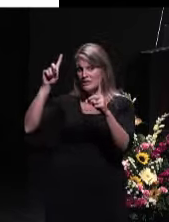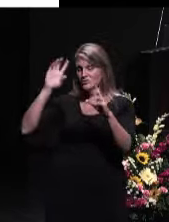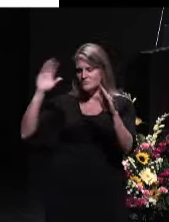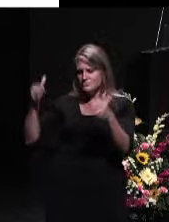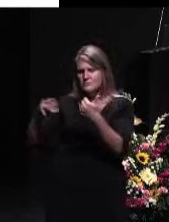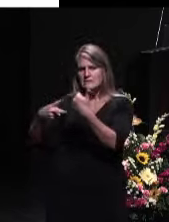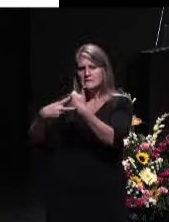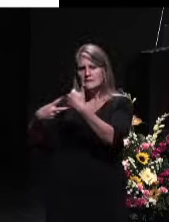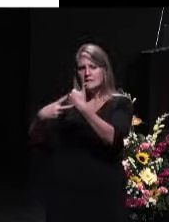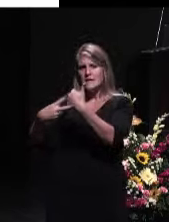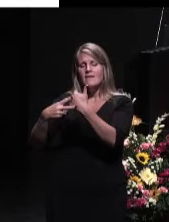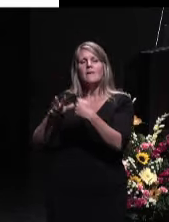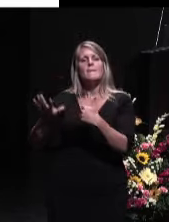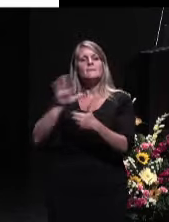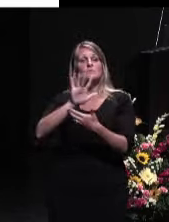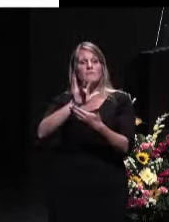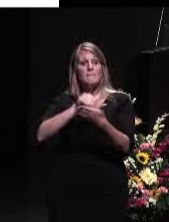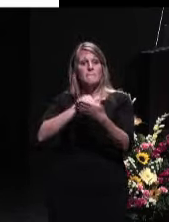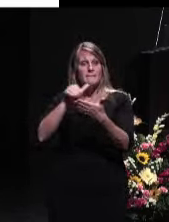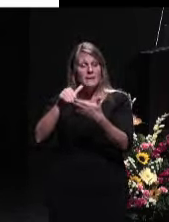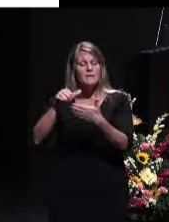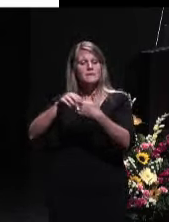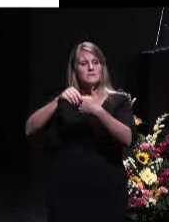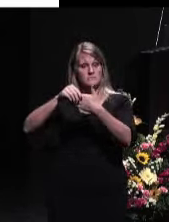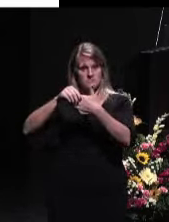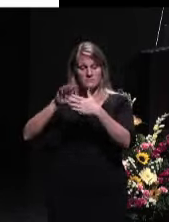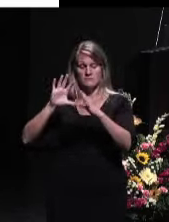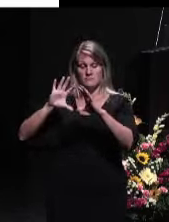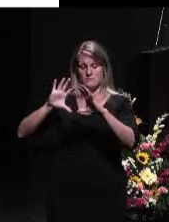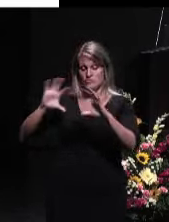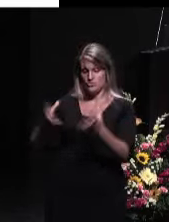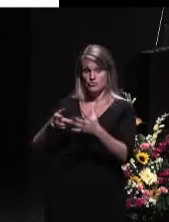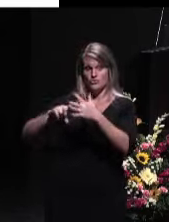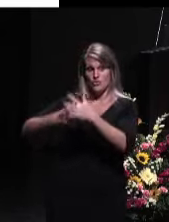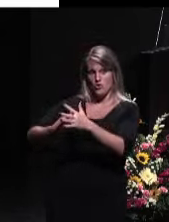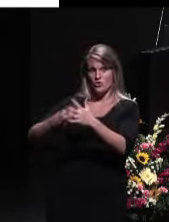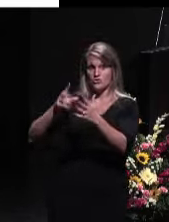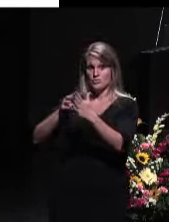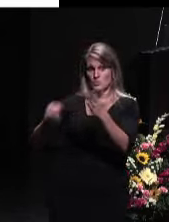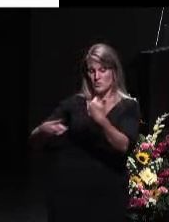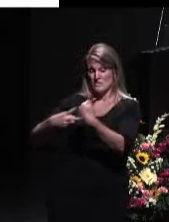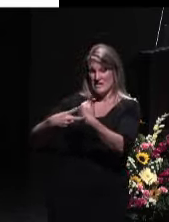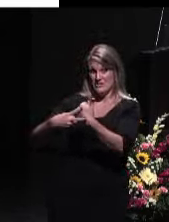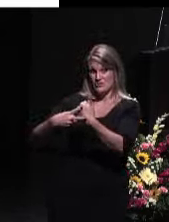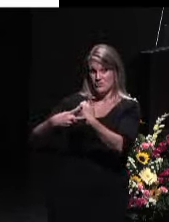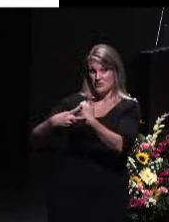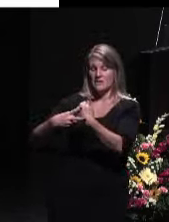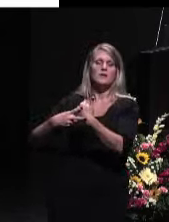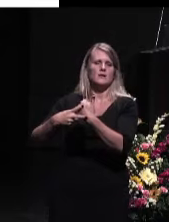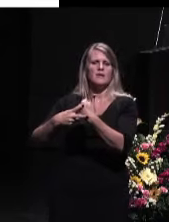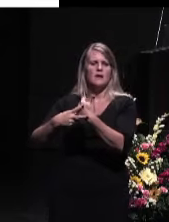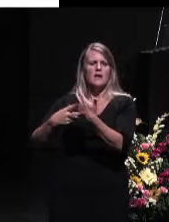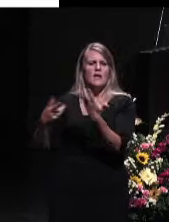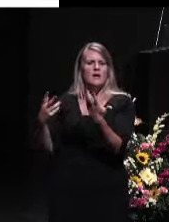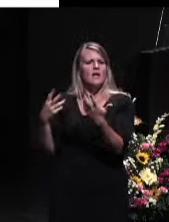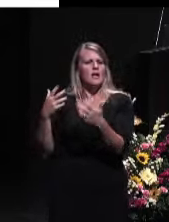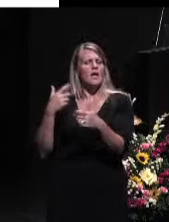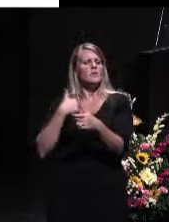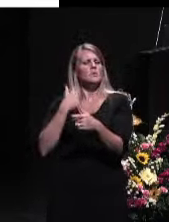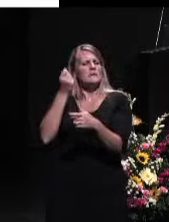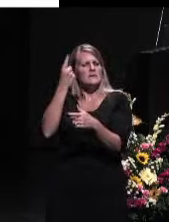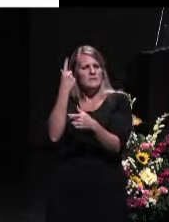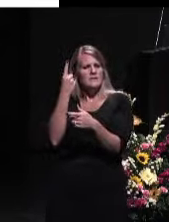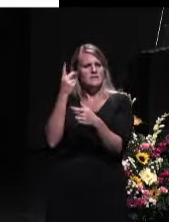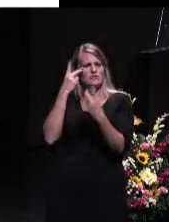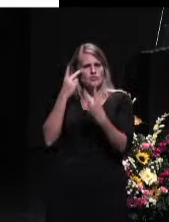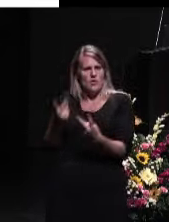have pumped $25 million as a starting point into student retention, and they're doing a lot more. So we figured this was going to happen at some point. They actually are